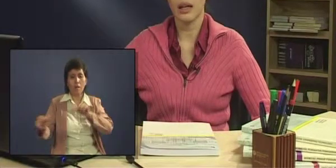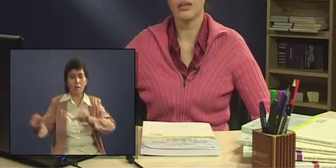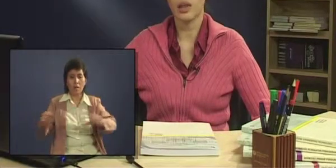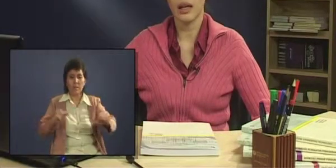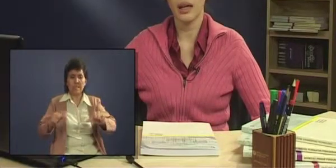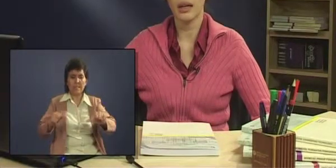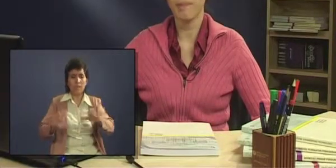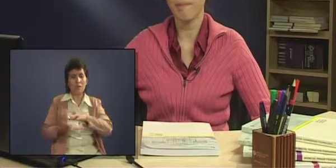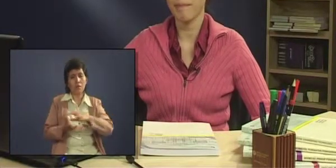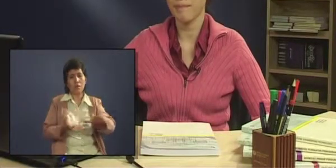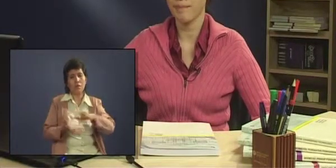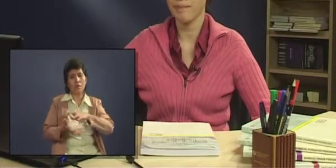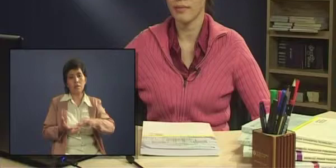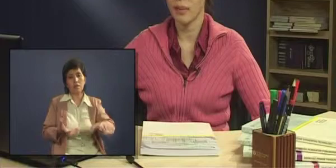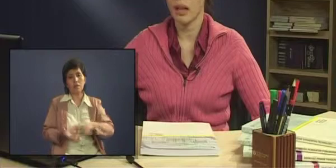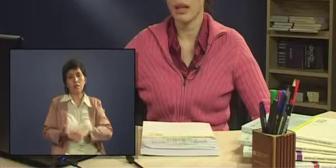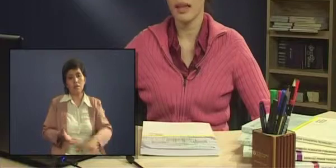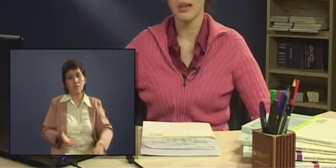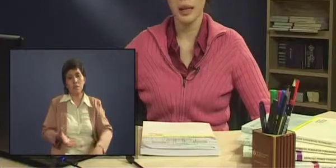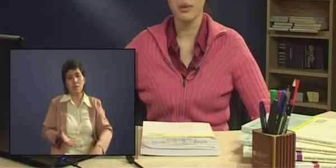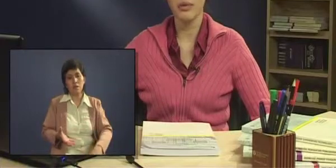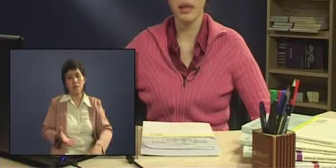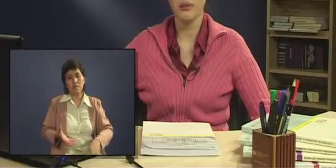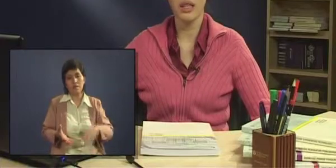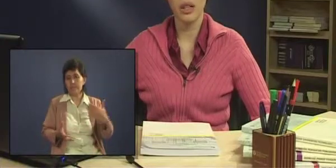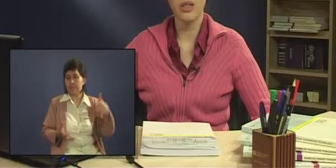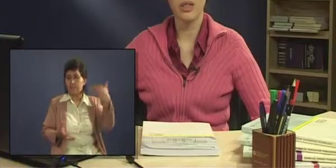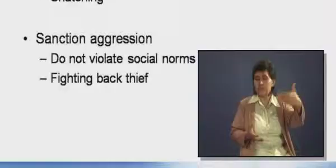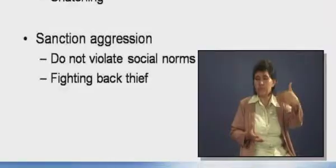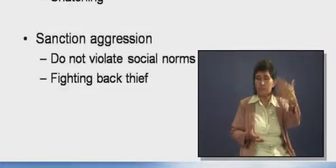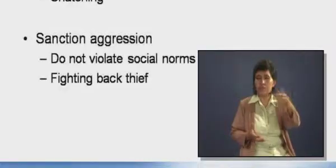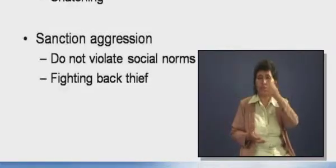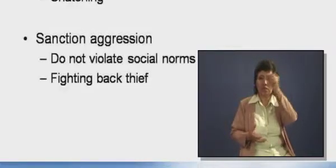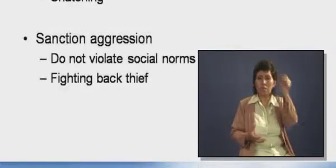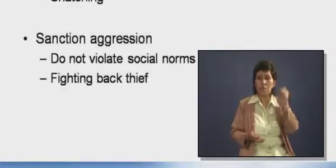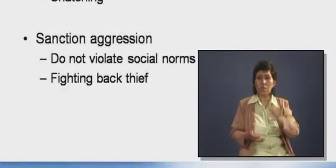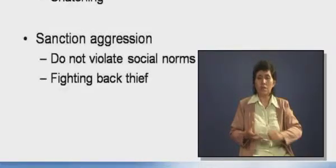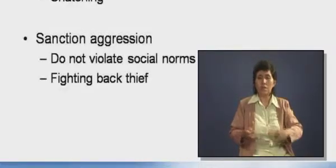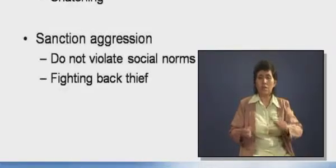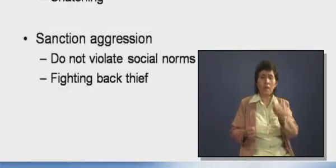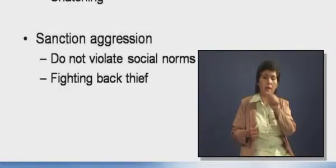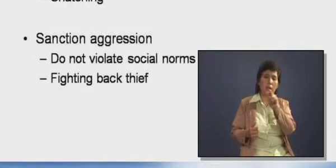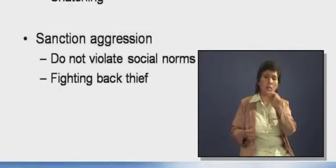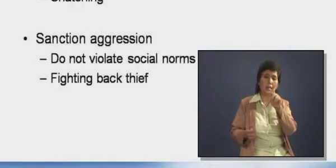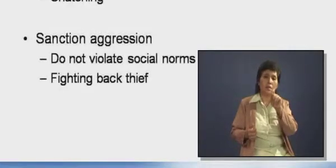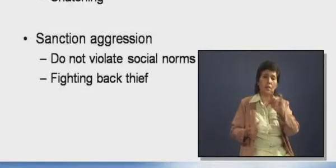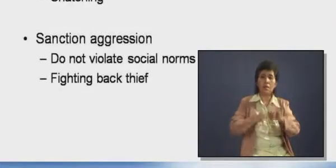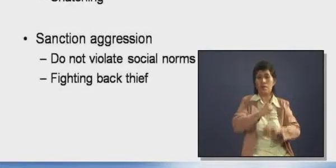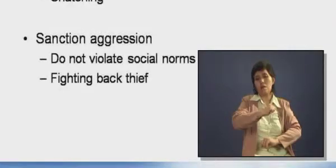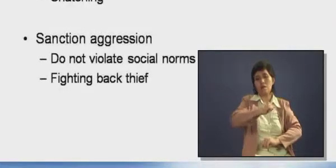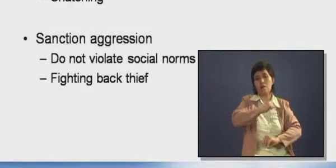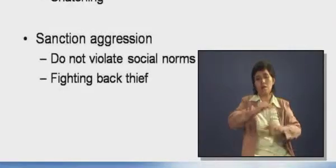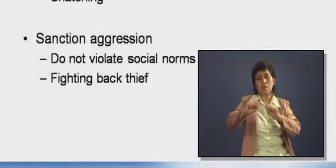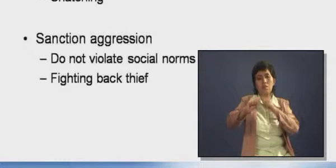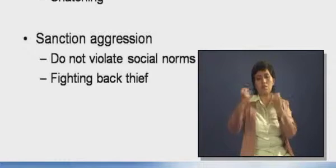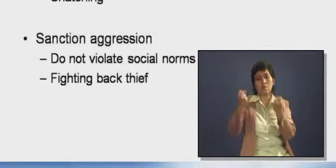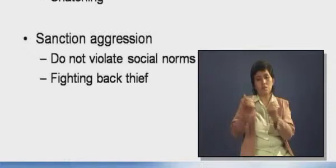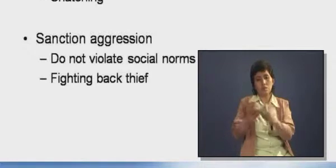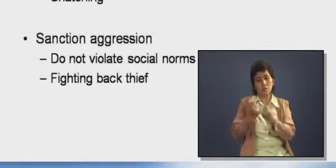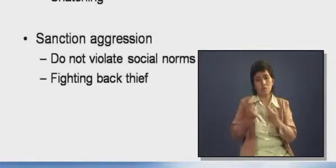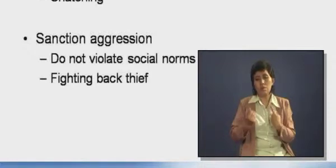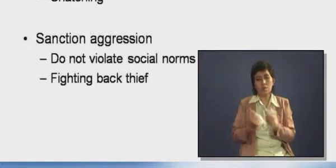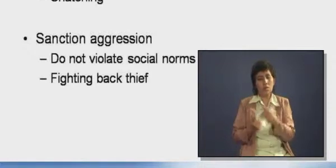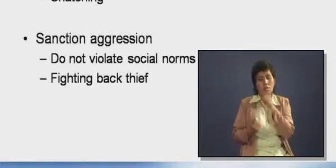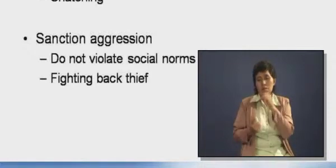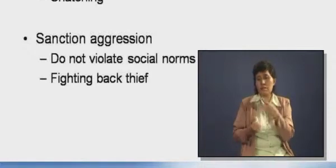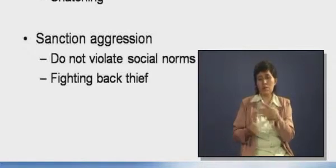the handcuffed, okay. Next type of aggression is the antisocial aggression. Some aggression we oppose that, we